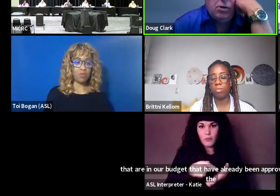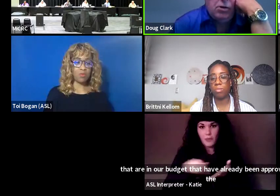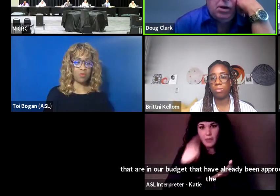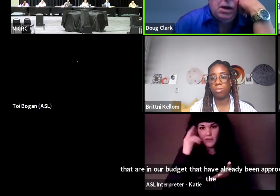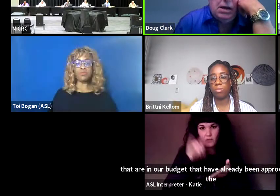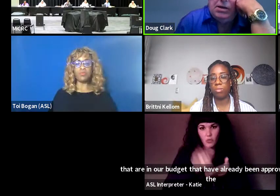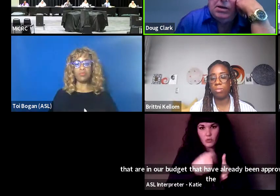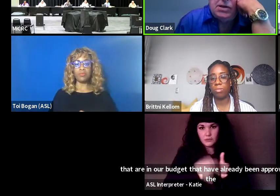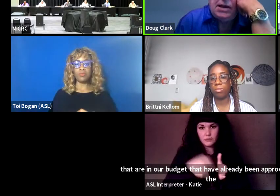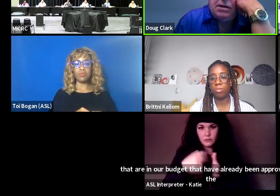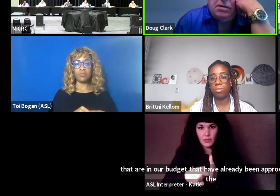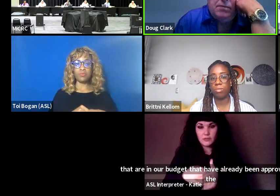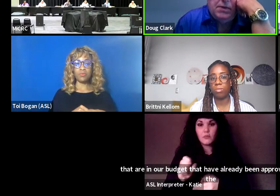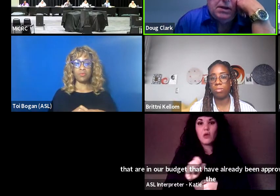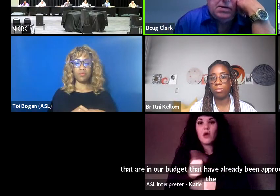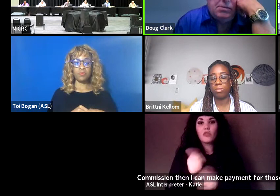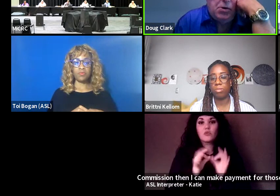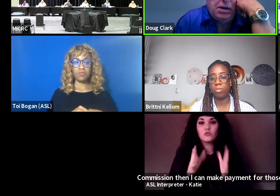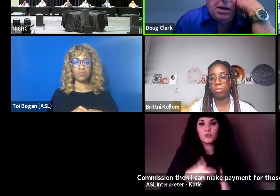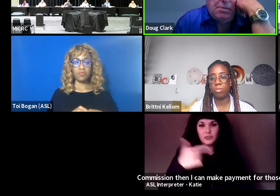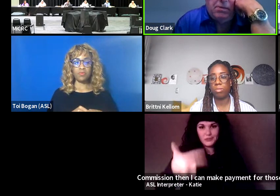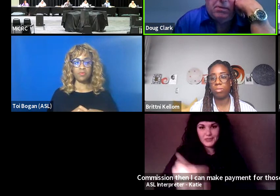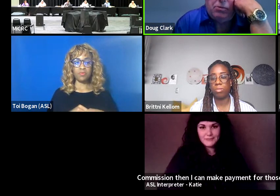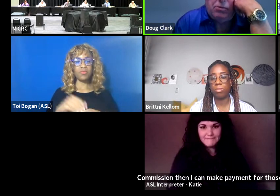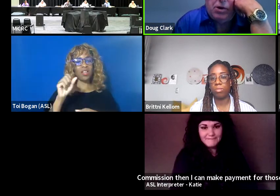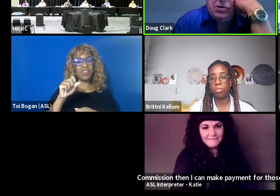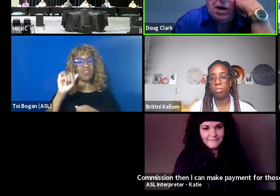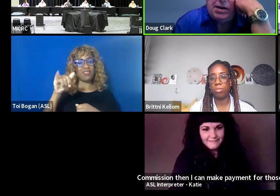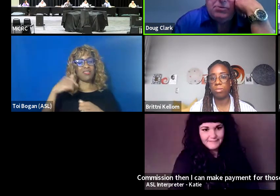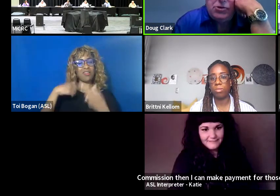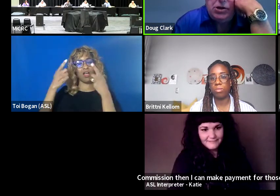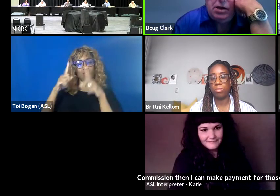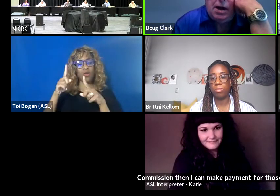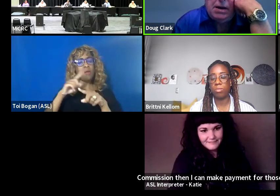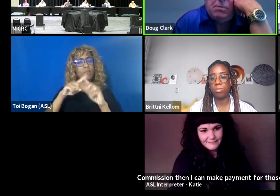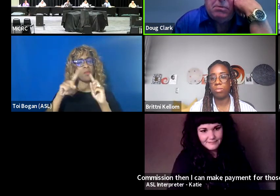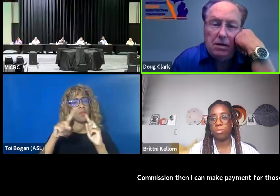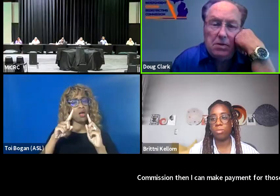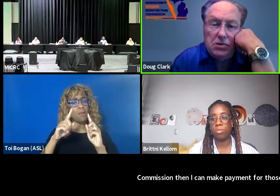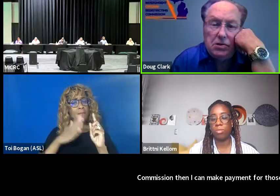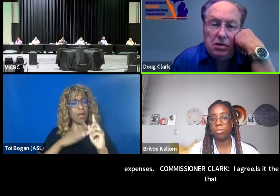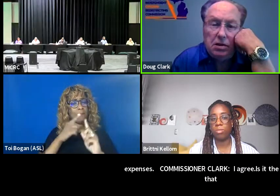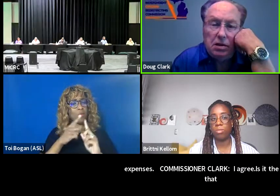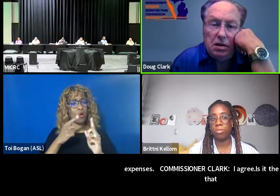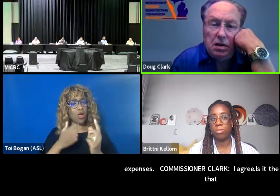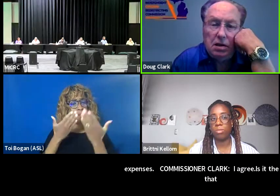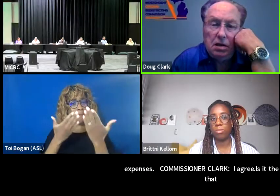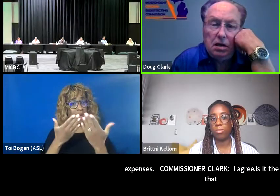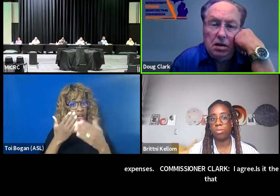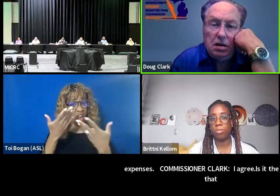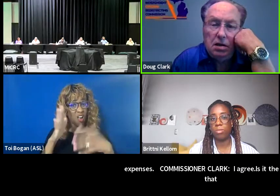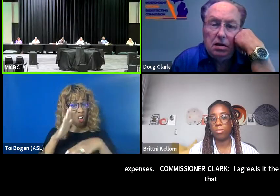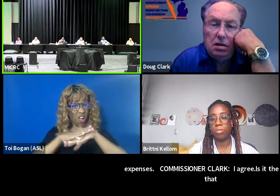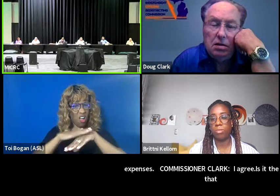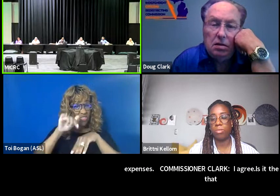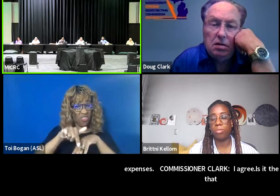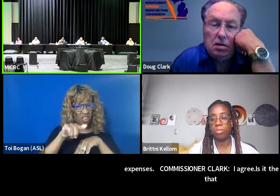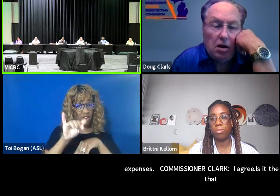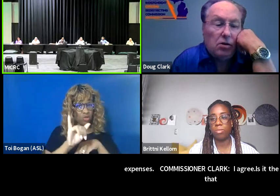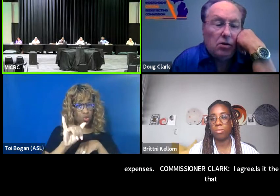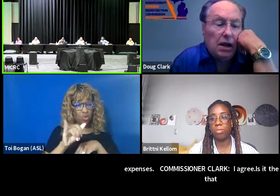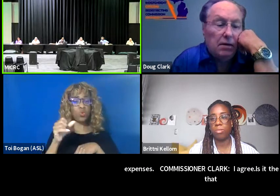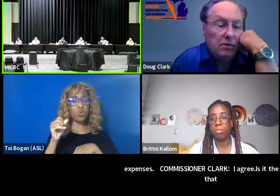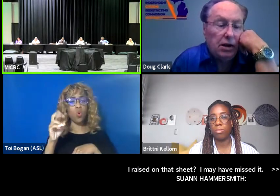I agree. Is that the point that I raised on that sheet? I may have missed it. Yes, it